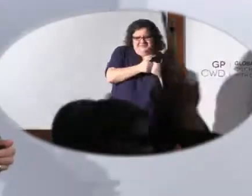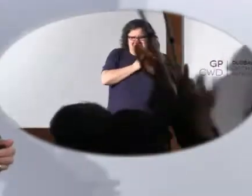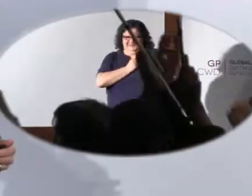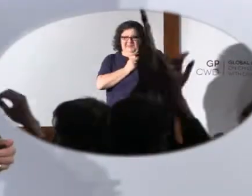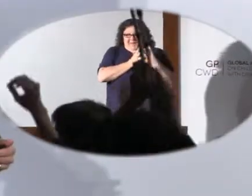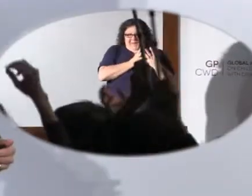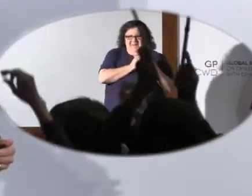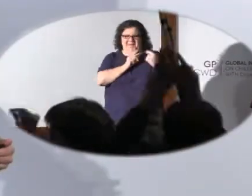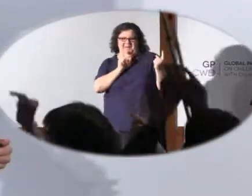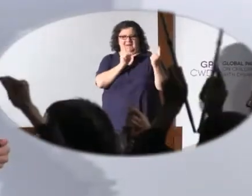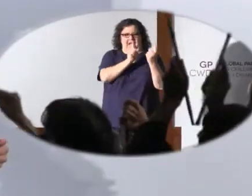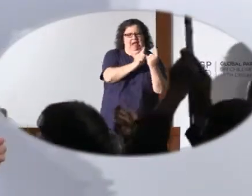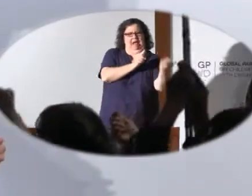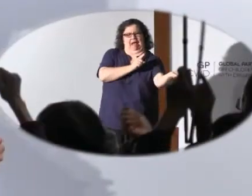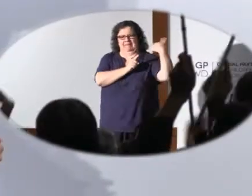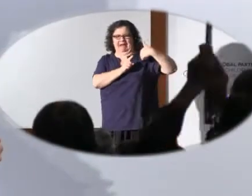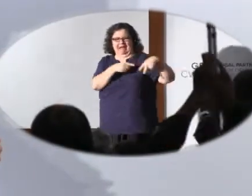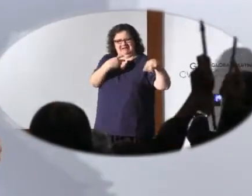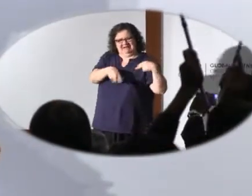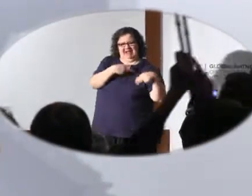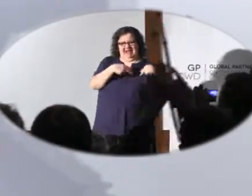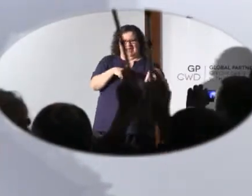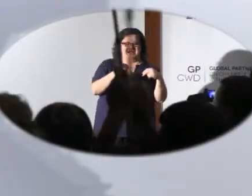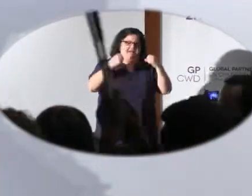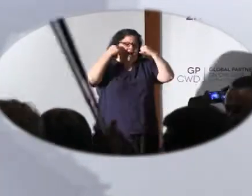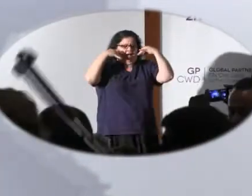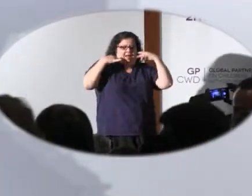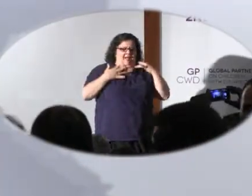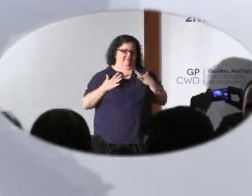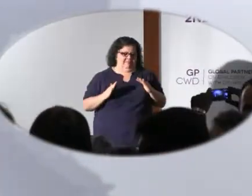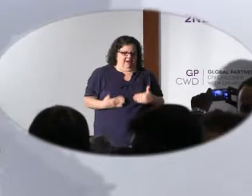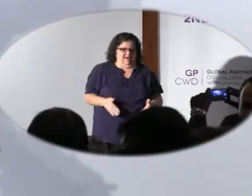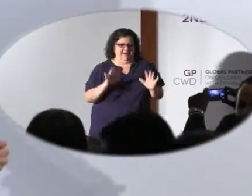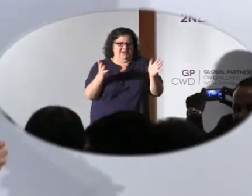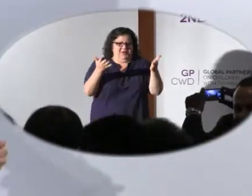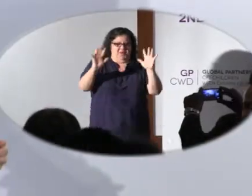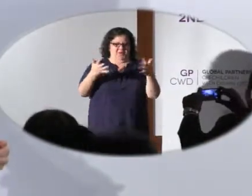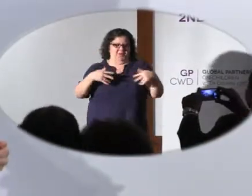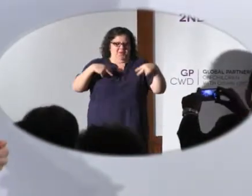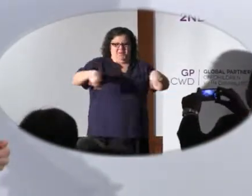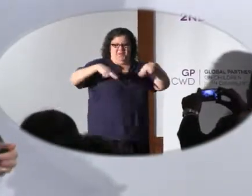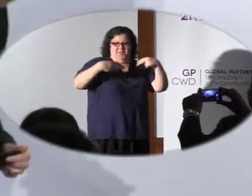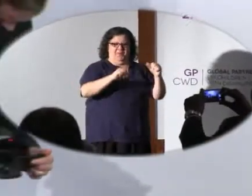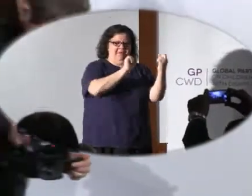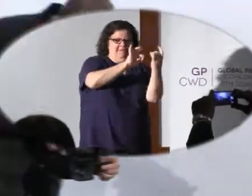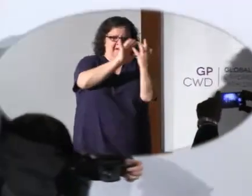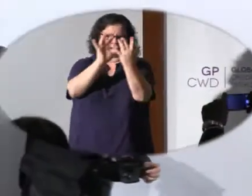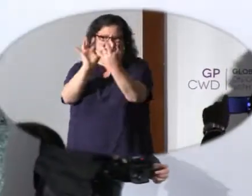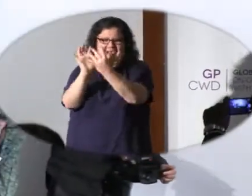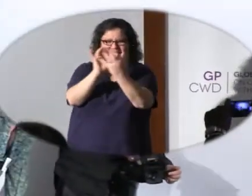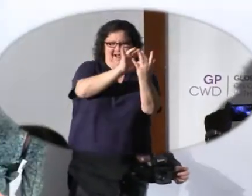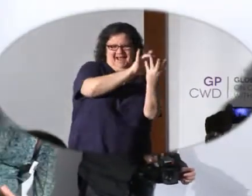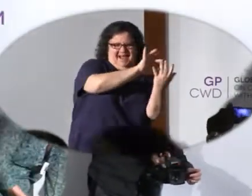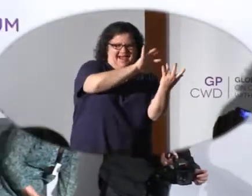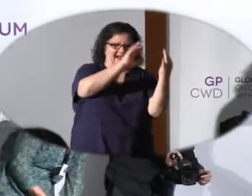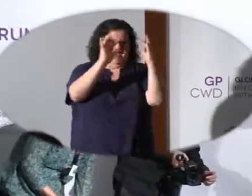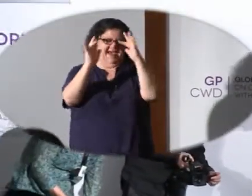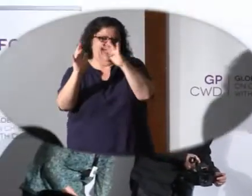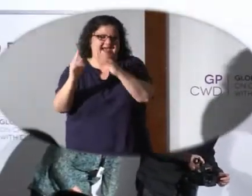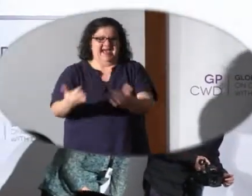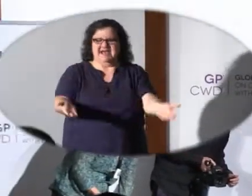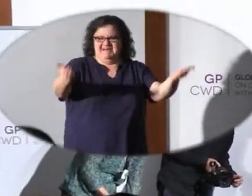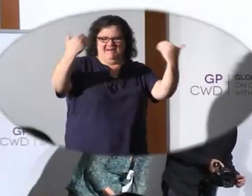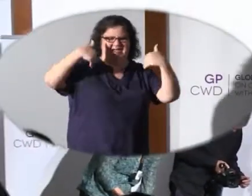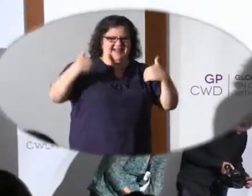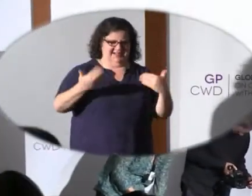out. Let's dance, move your whole body, and let's start the party. But number one girl can make her go crazy. I need someone